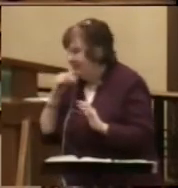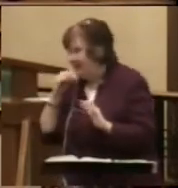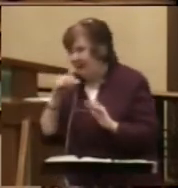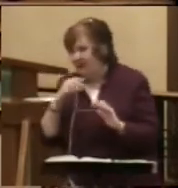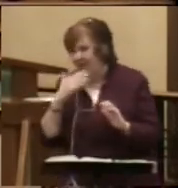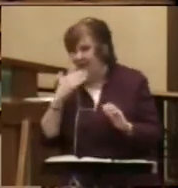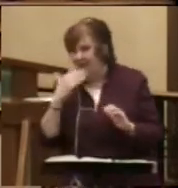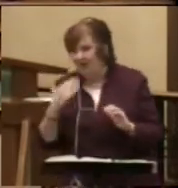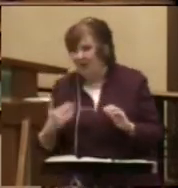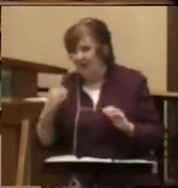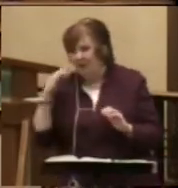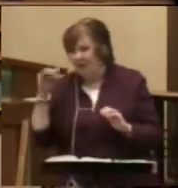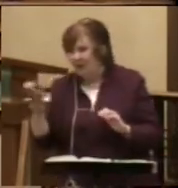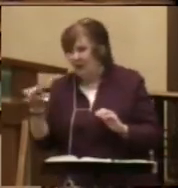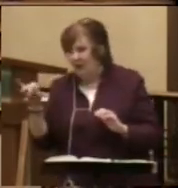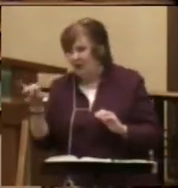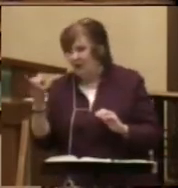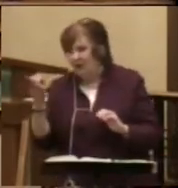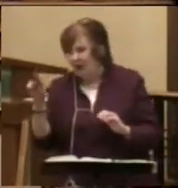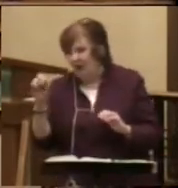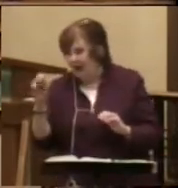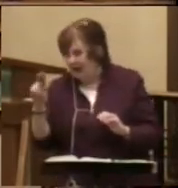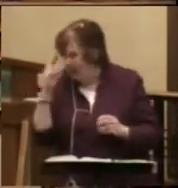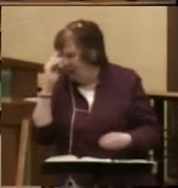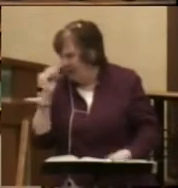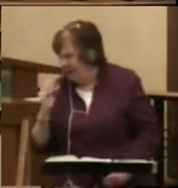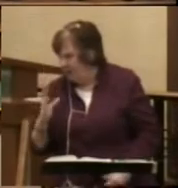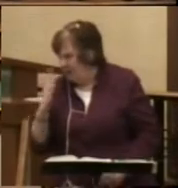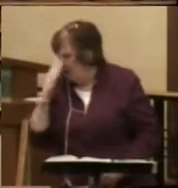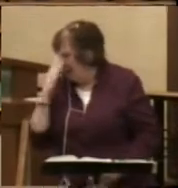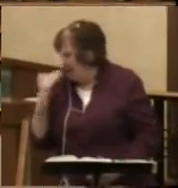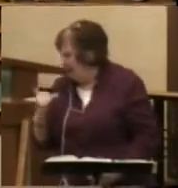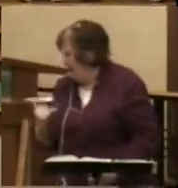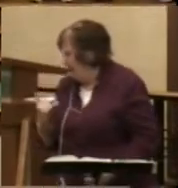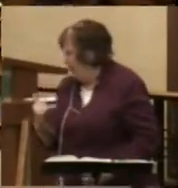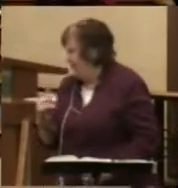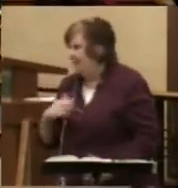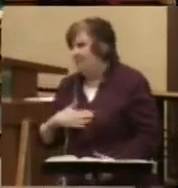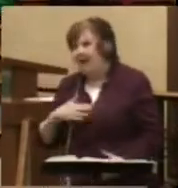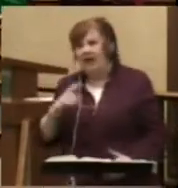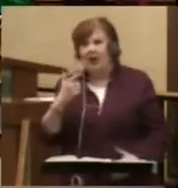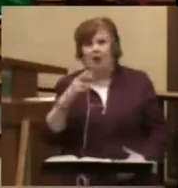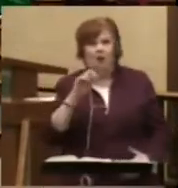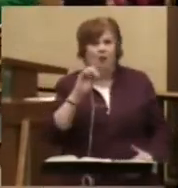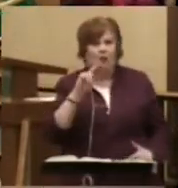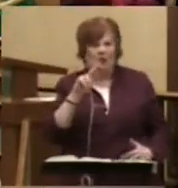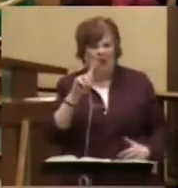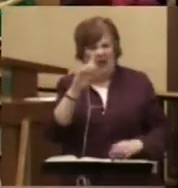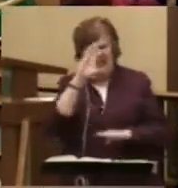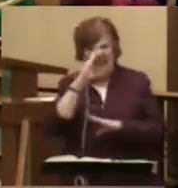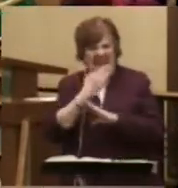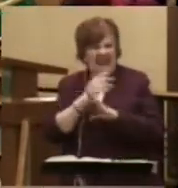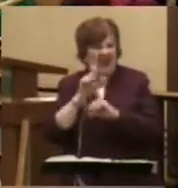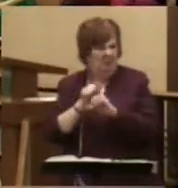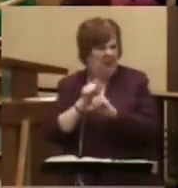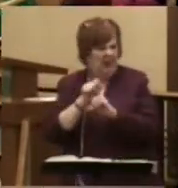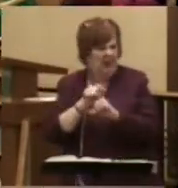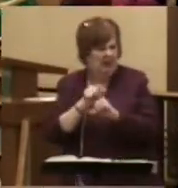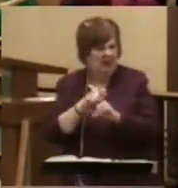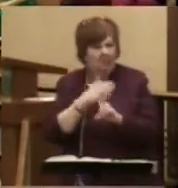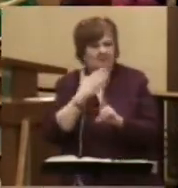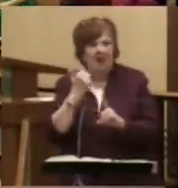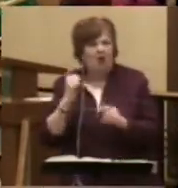Joran. I just want you to know that right now. He happens to be my grandson, so I can pick on him better. We're going to